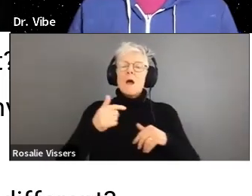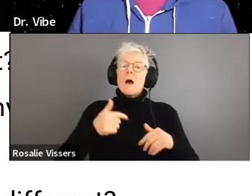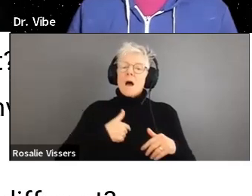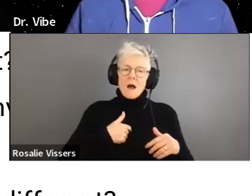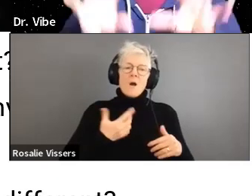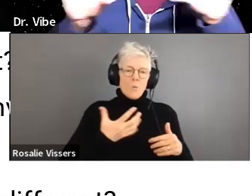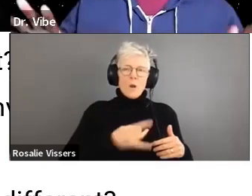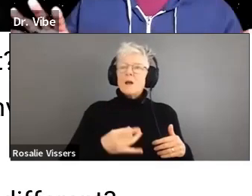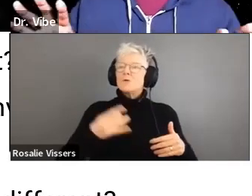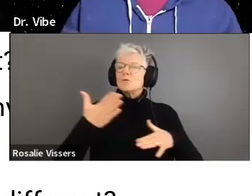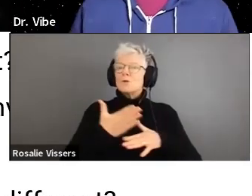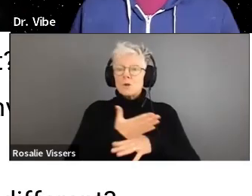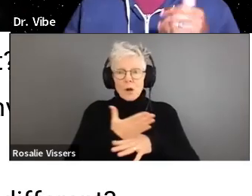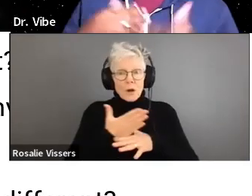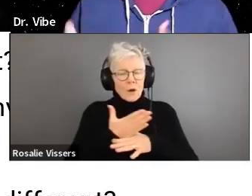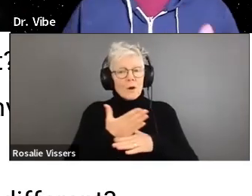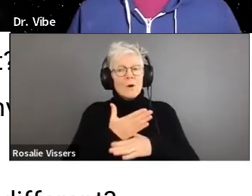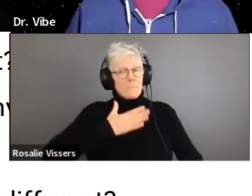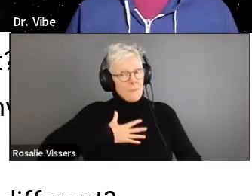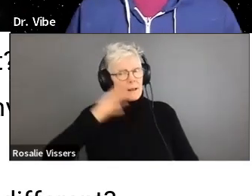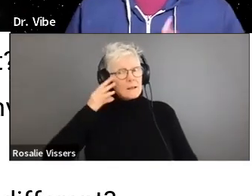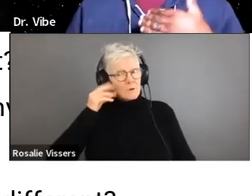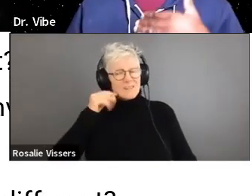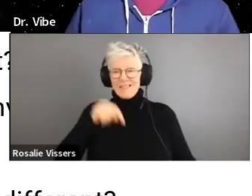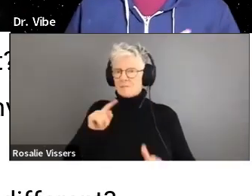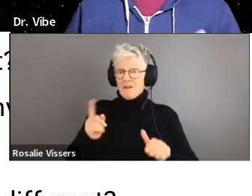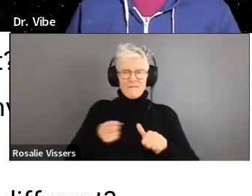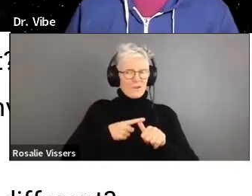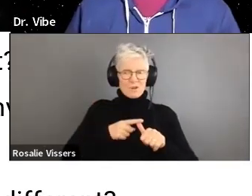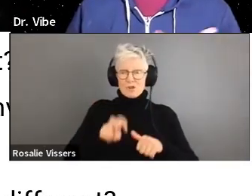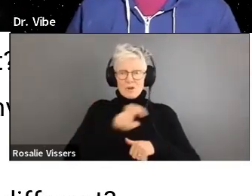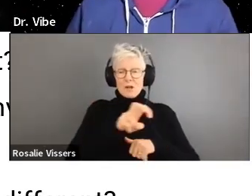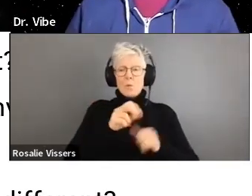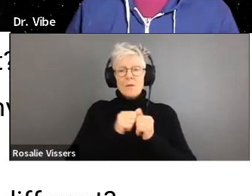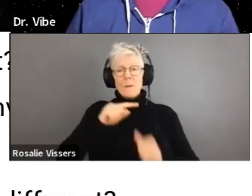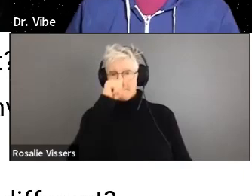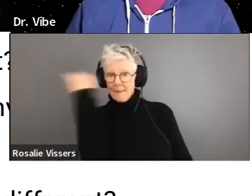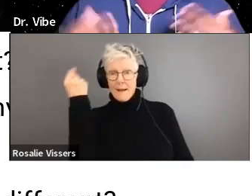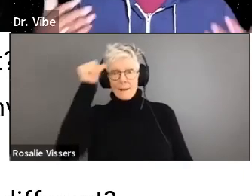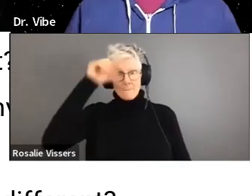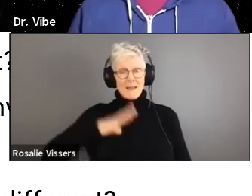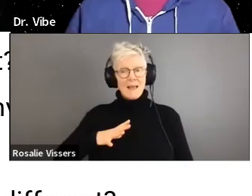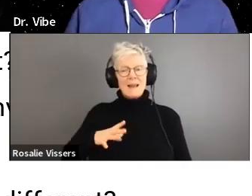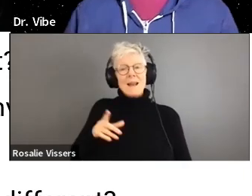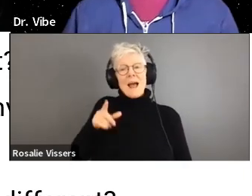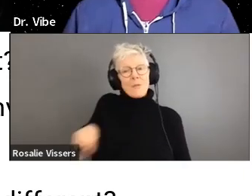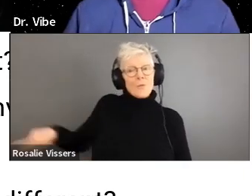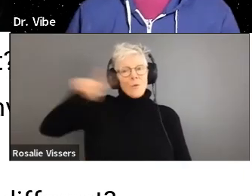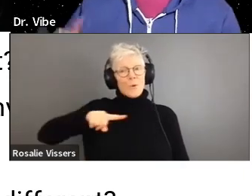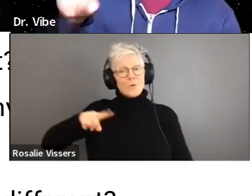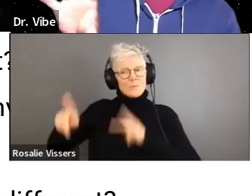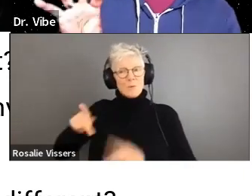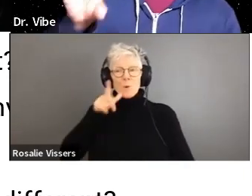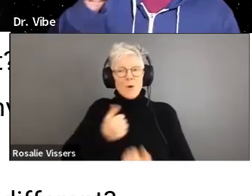the experiences initially? This is my first journey of Black men and those who love them, because too many times I